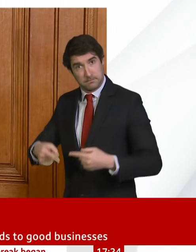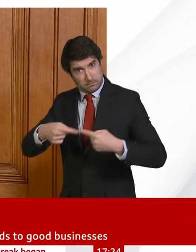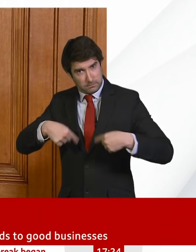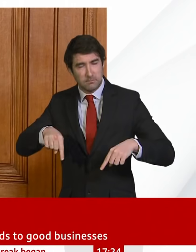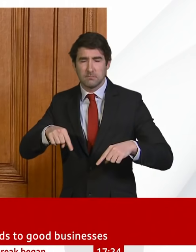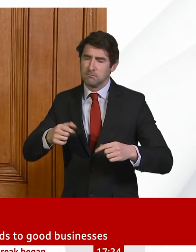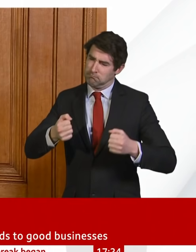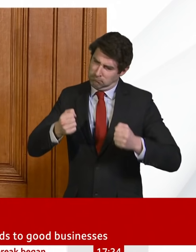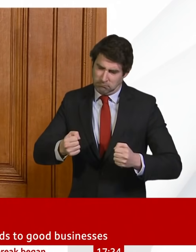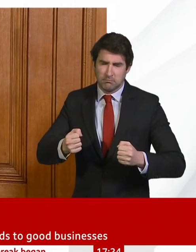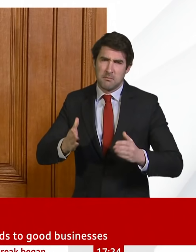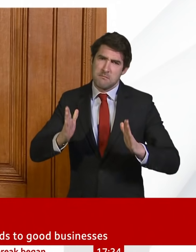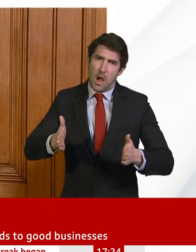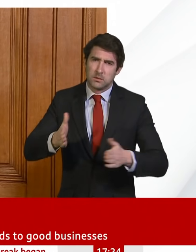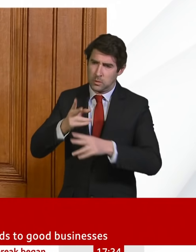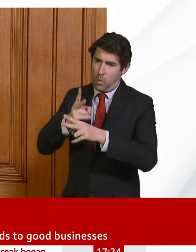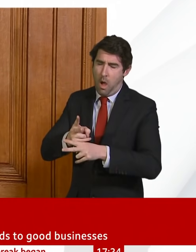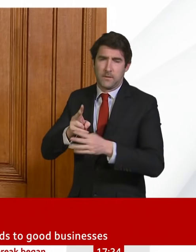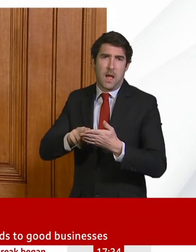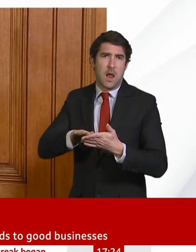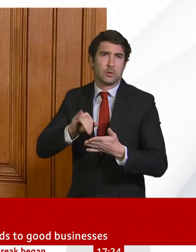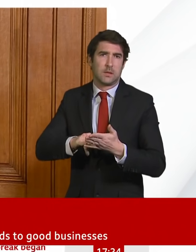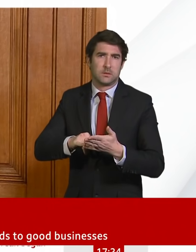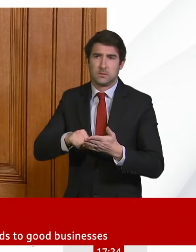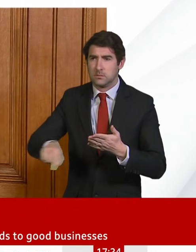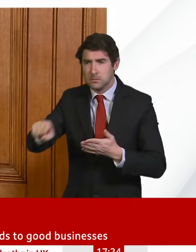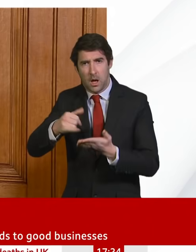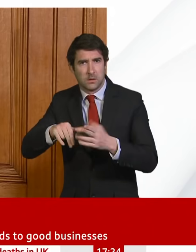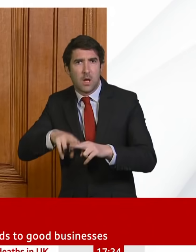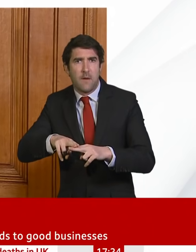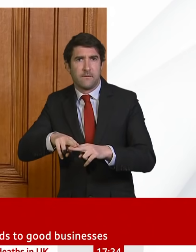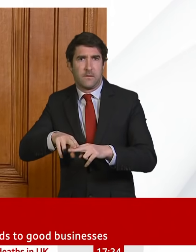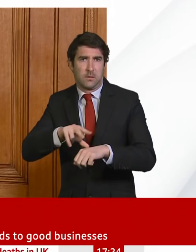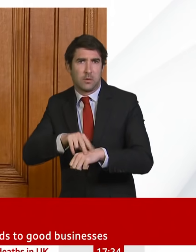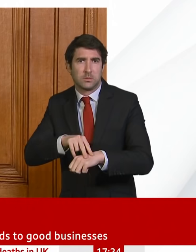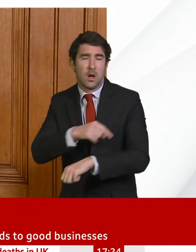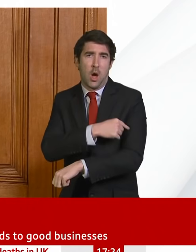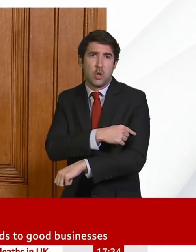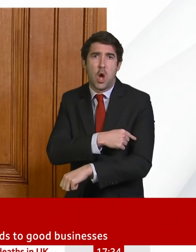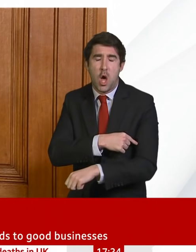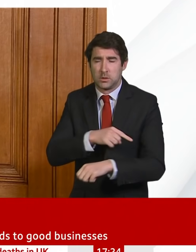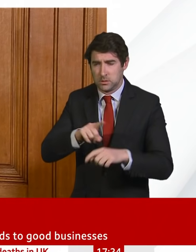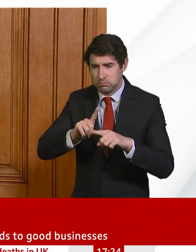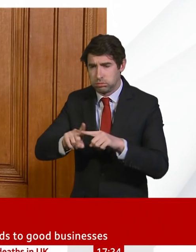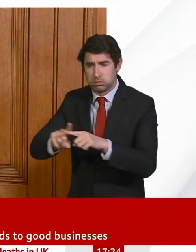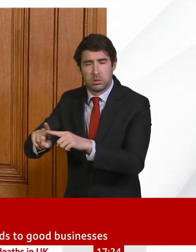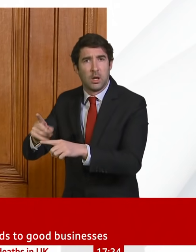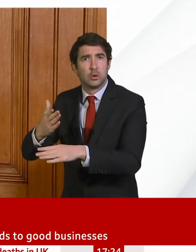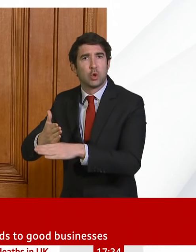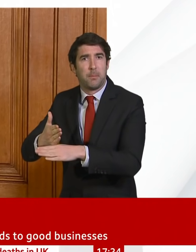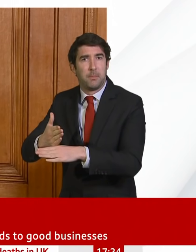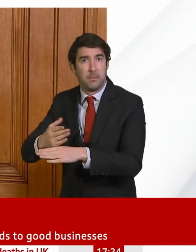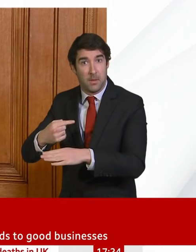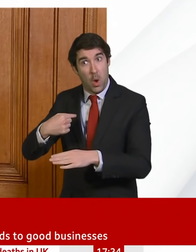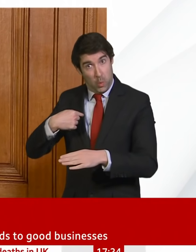touch with a wide range of leaders, clinical leaders, nursing leaders, community leaders, and the trade unions. And they